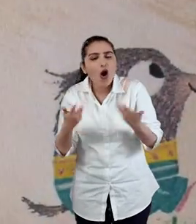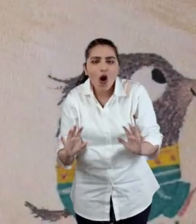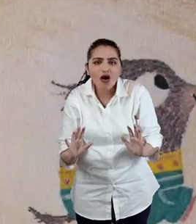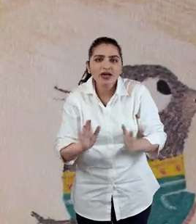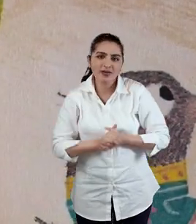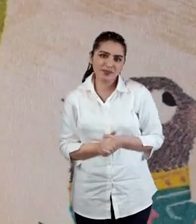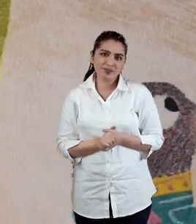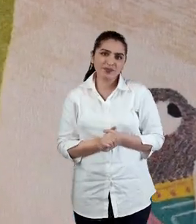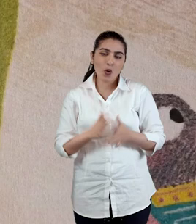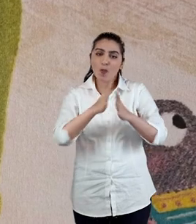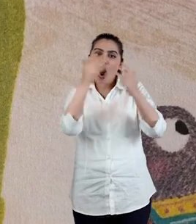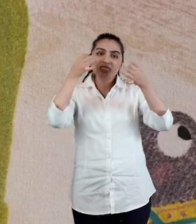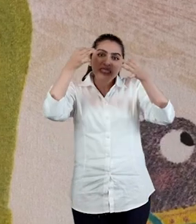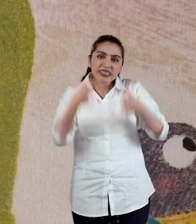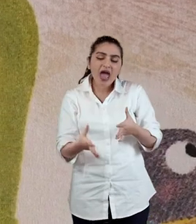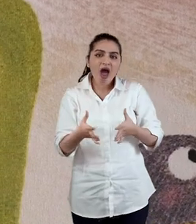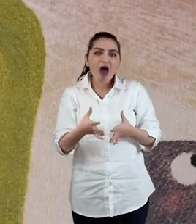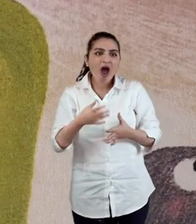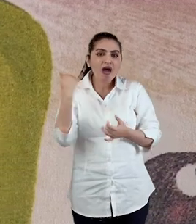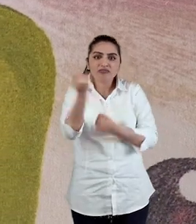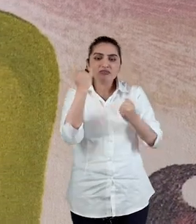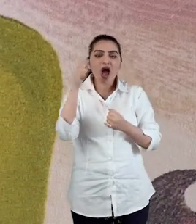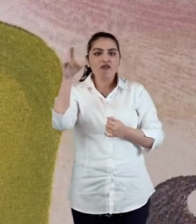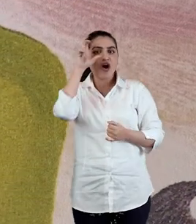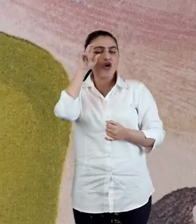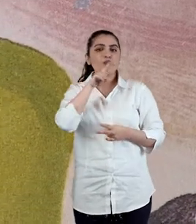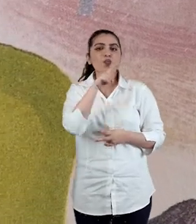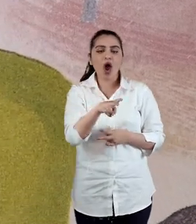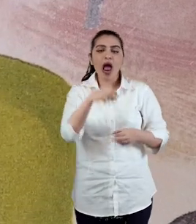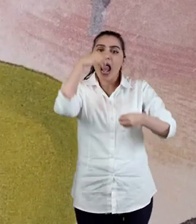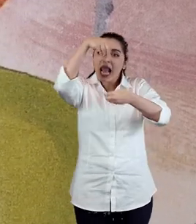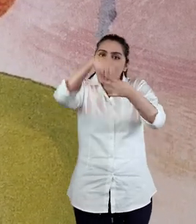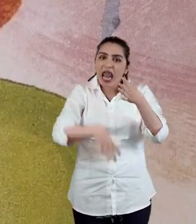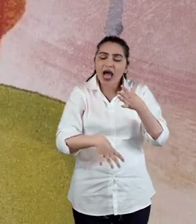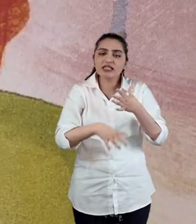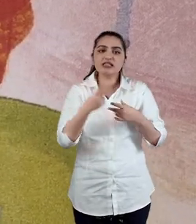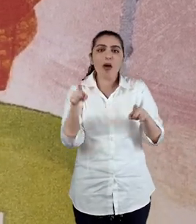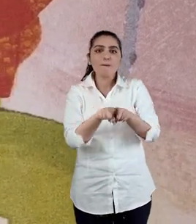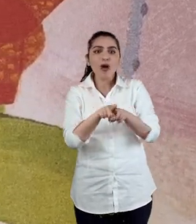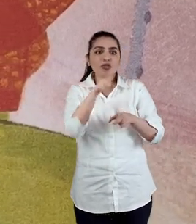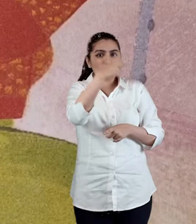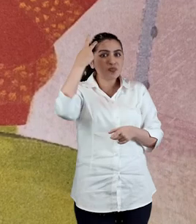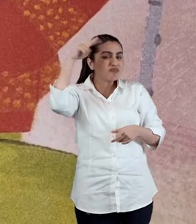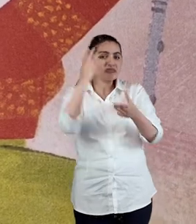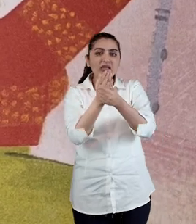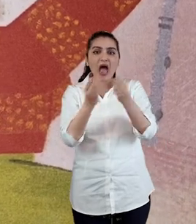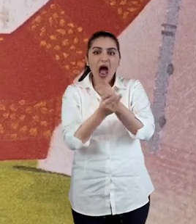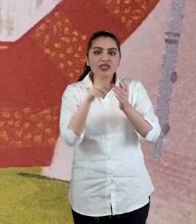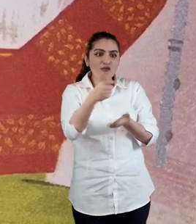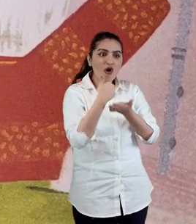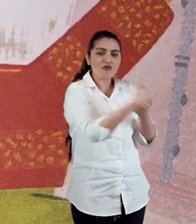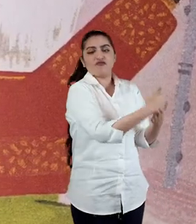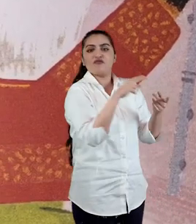Well, what an adventure, said Owl. In the end, it seems that your talent